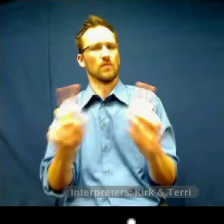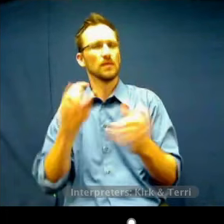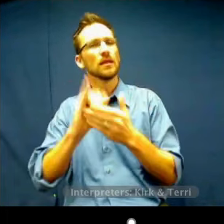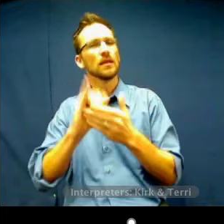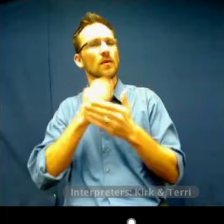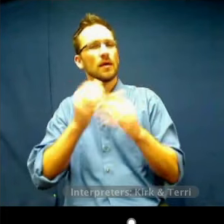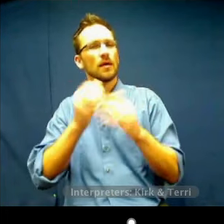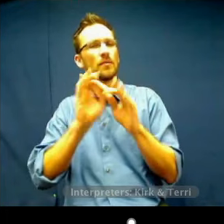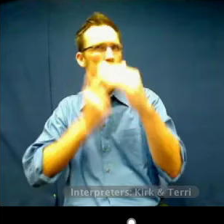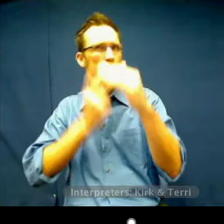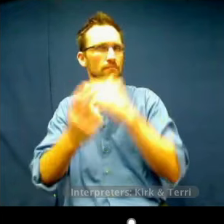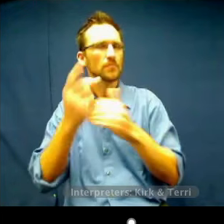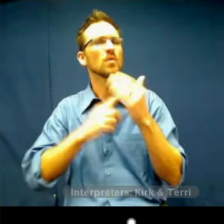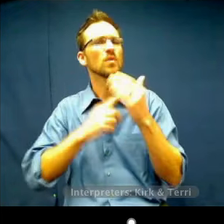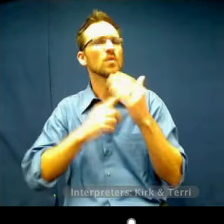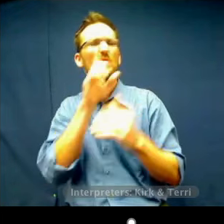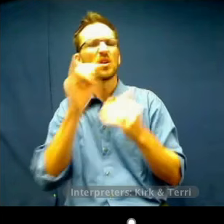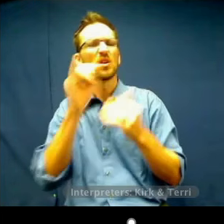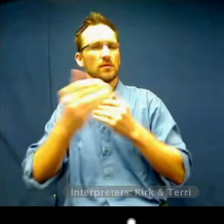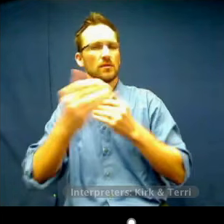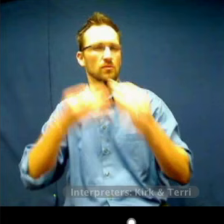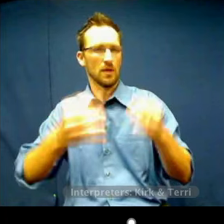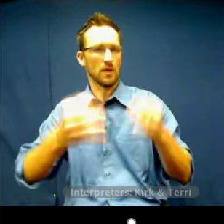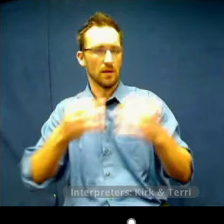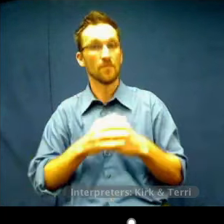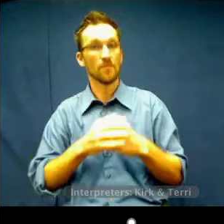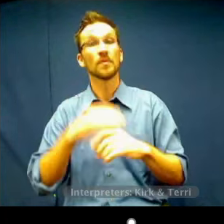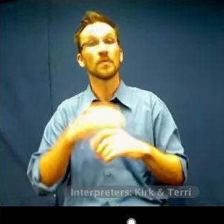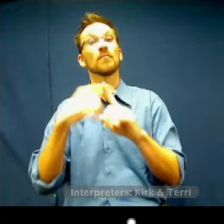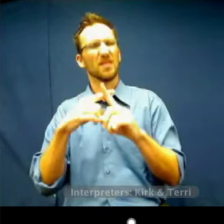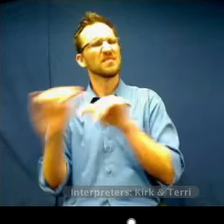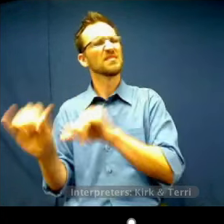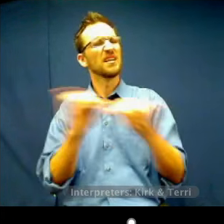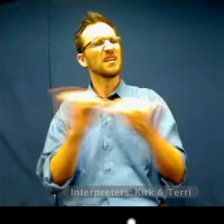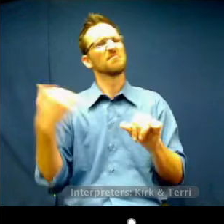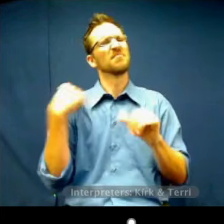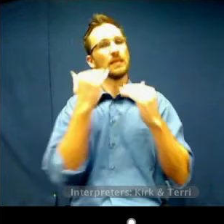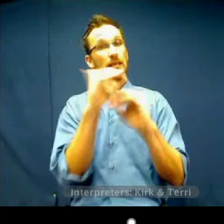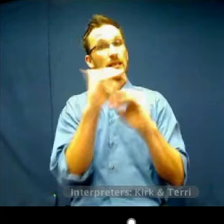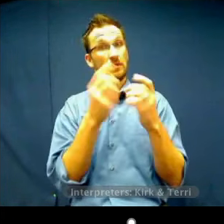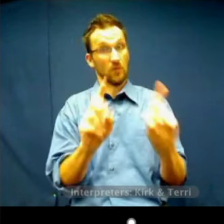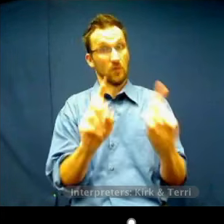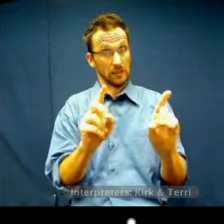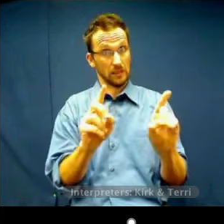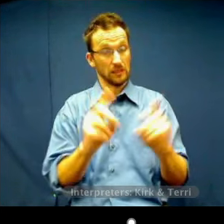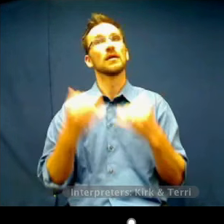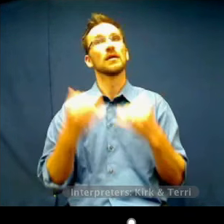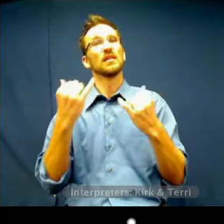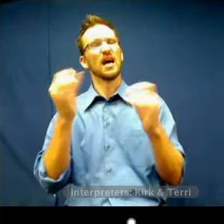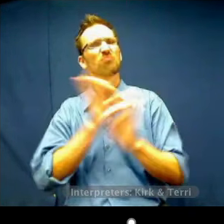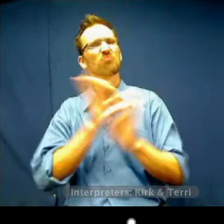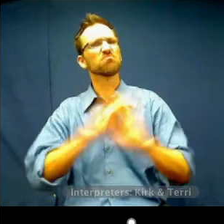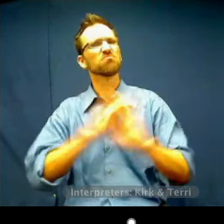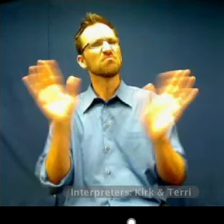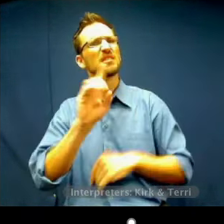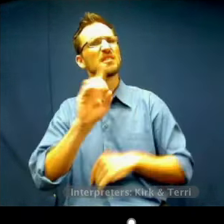And then recently, as with limited divorces, because domestic violence is such a problem in this